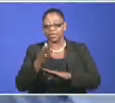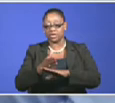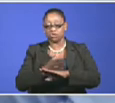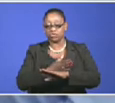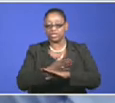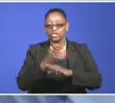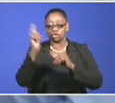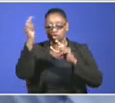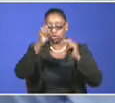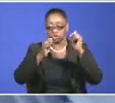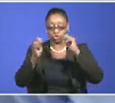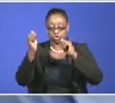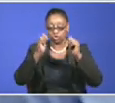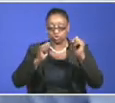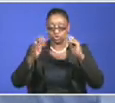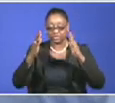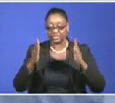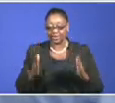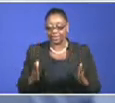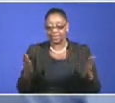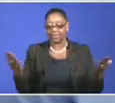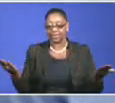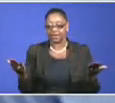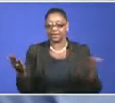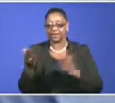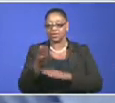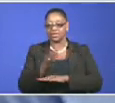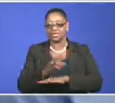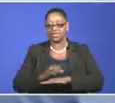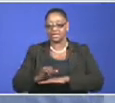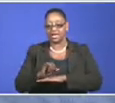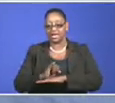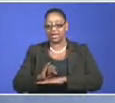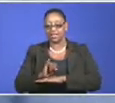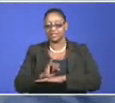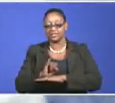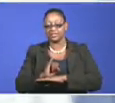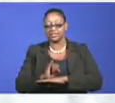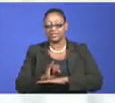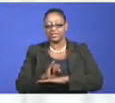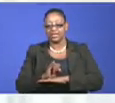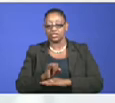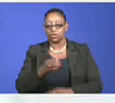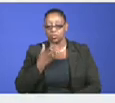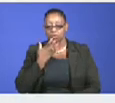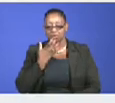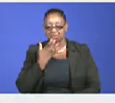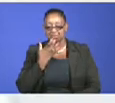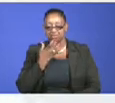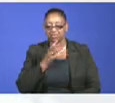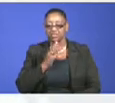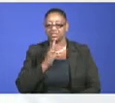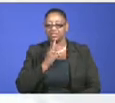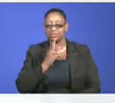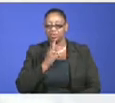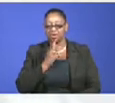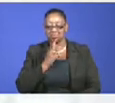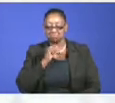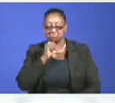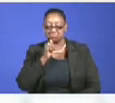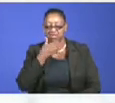last few years. The water's either been brown or not having the very best of taste. And so what's happening here, you're